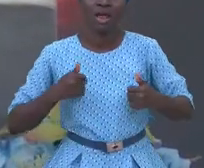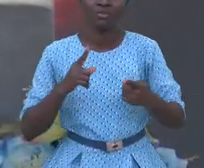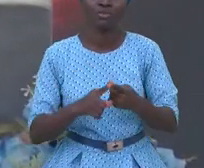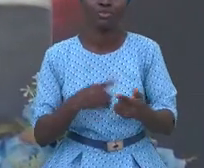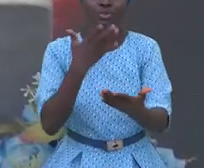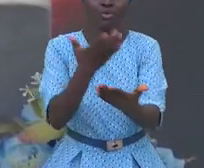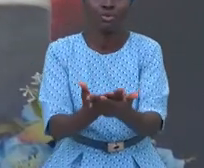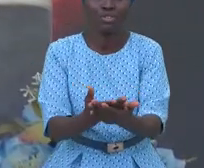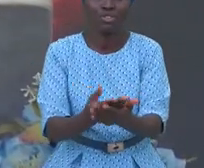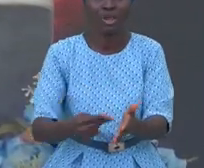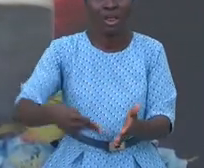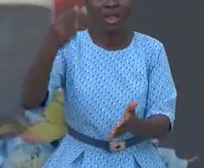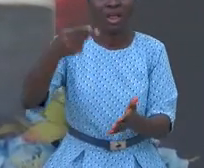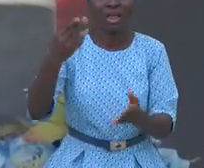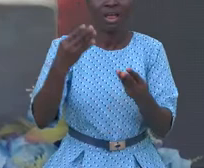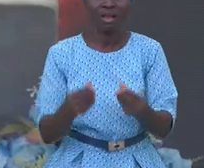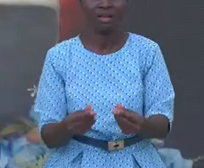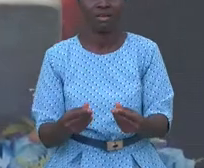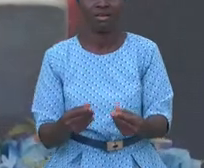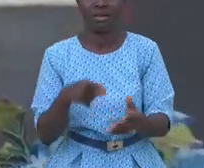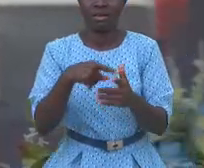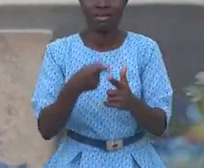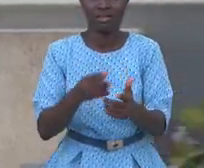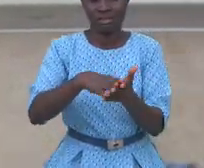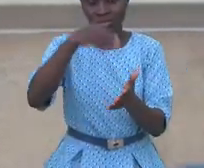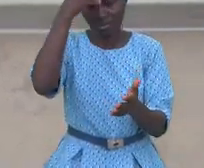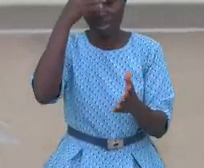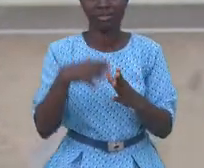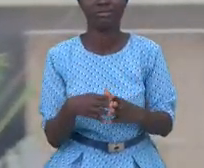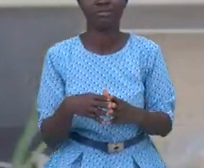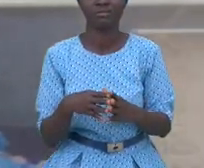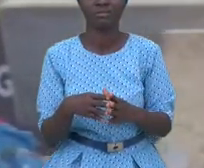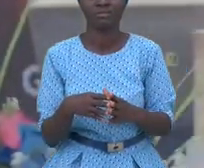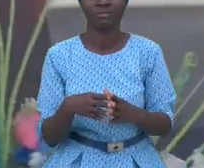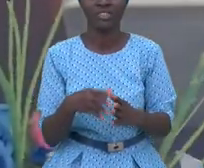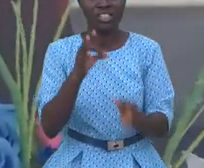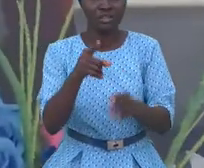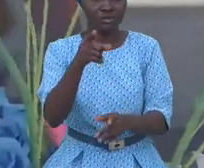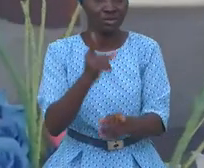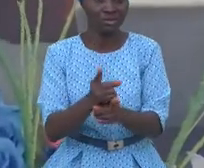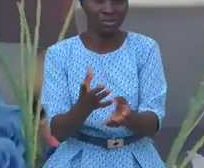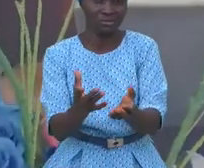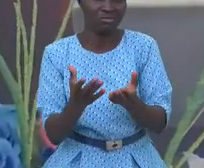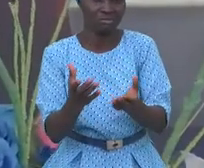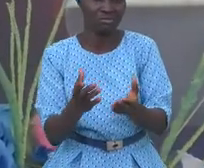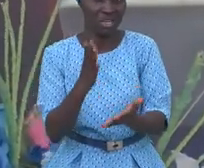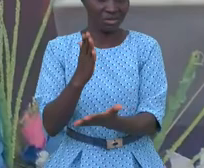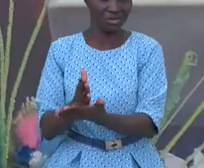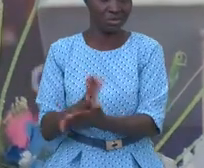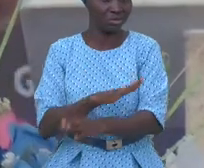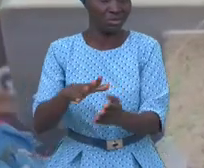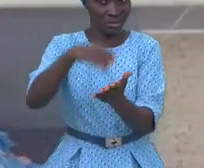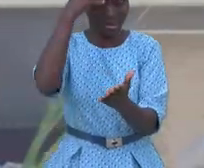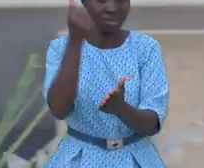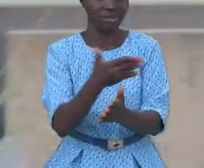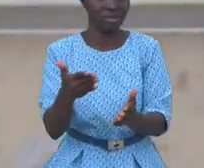Yearn. And then you learn. If you just yearn and you stop there and you don't learn anything,